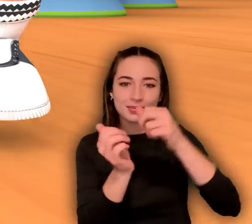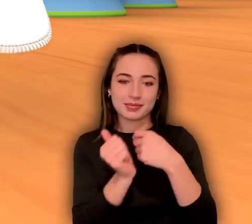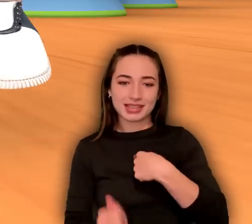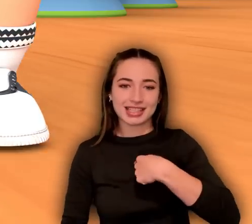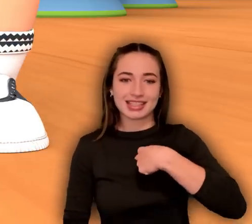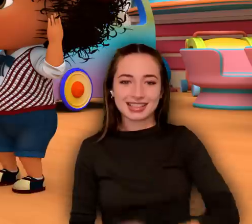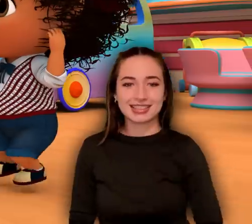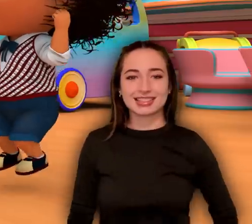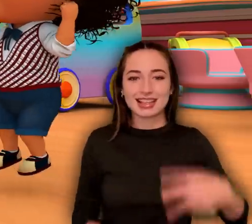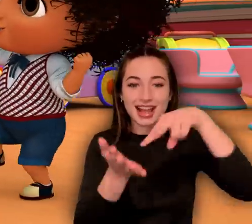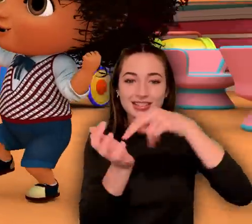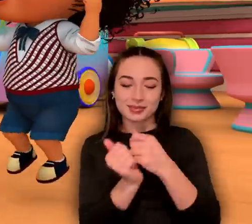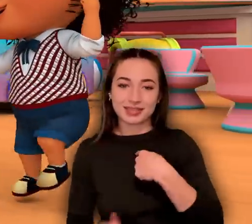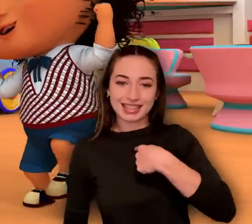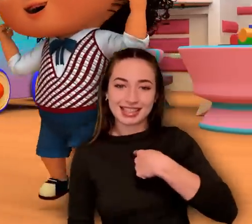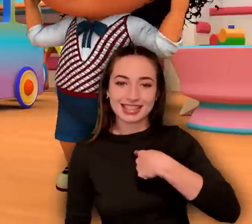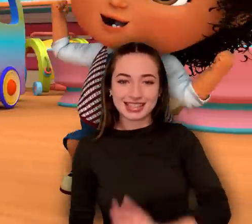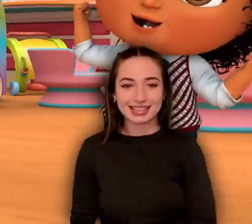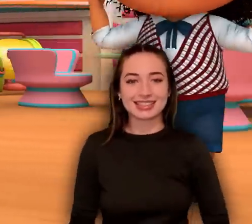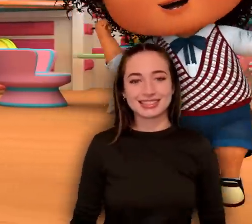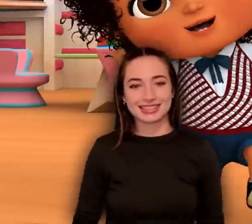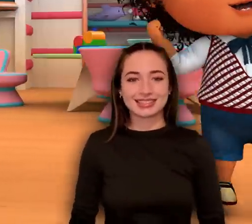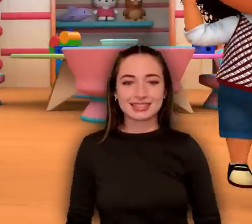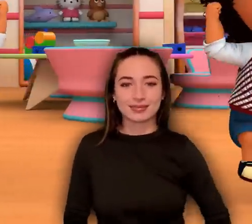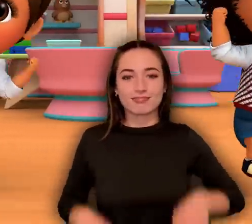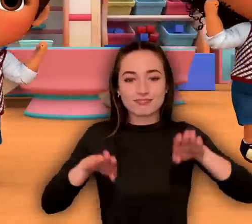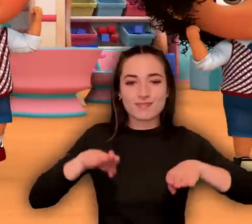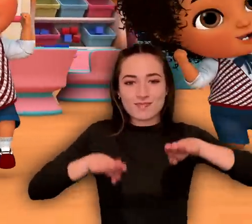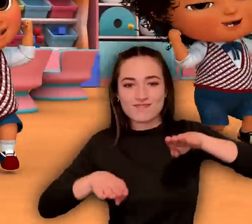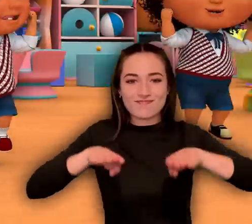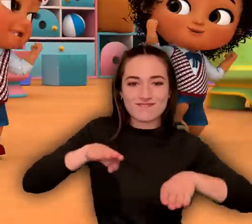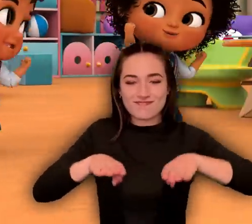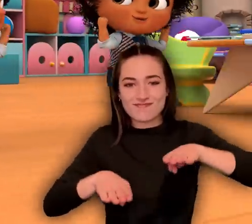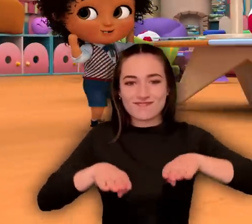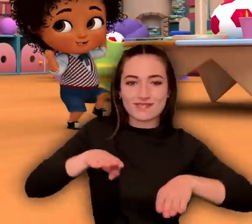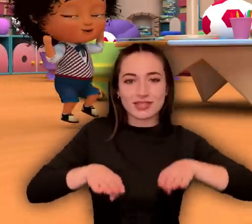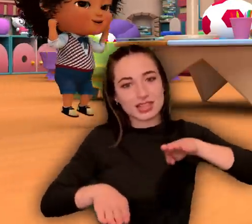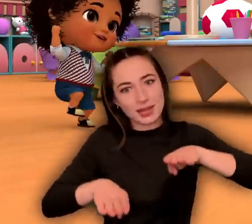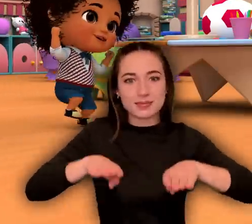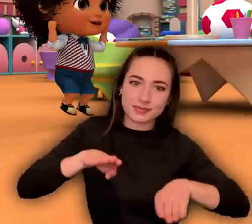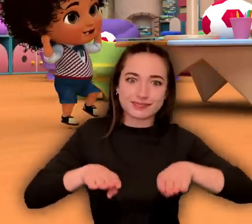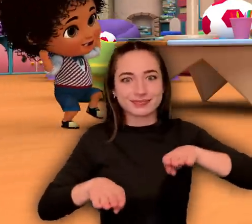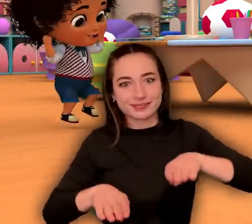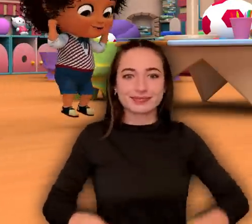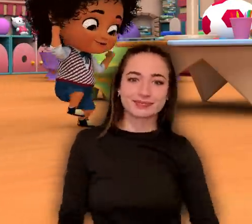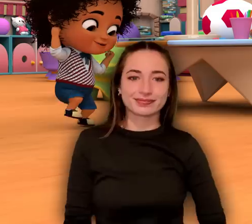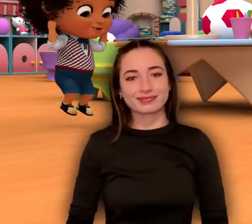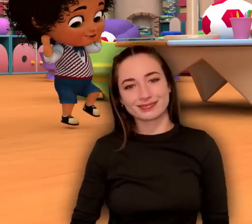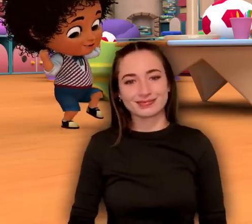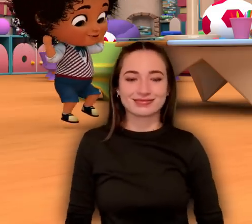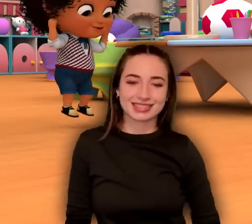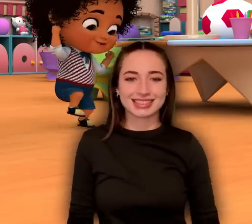Dance with Me dance with me both feet tapping tap tap